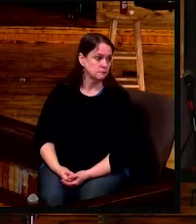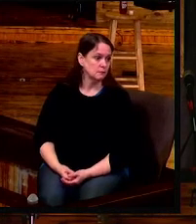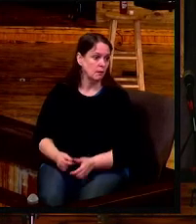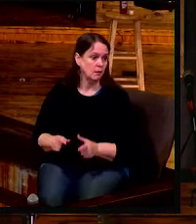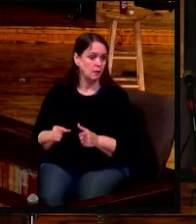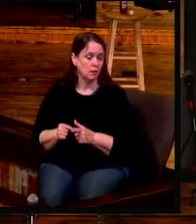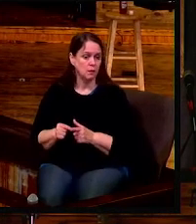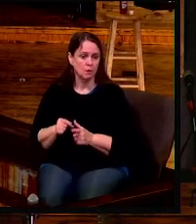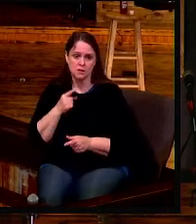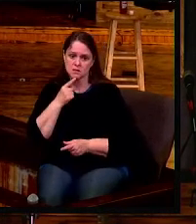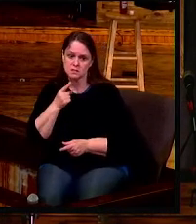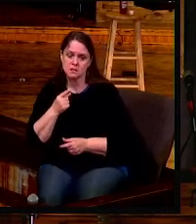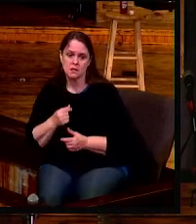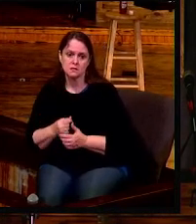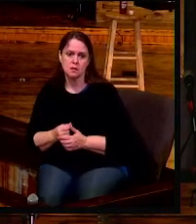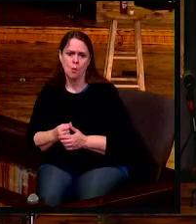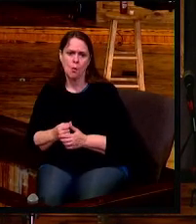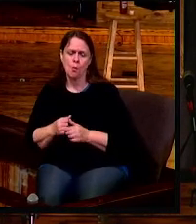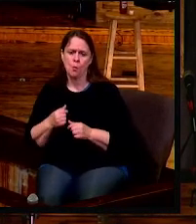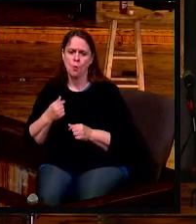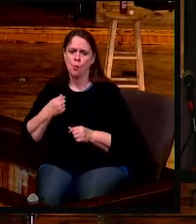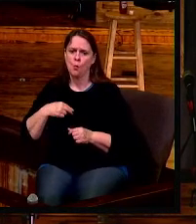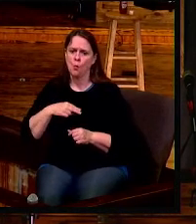things into existence as if they already were.